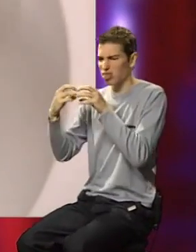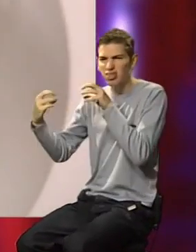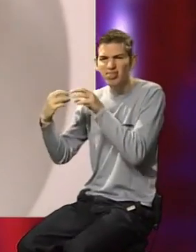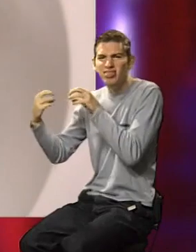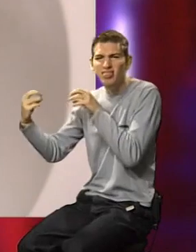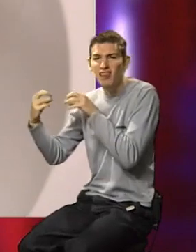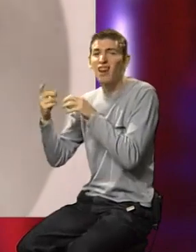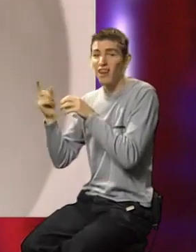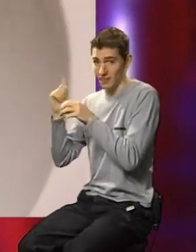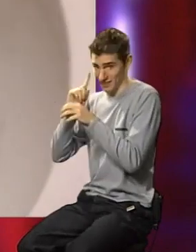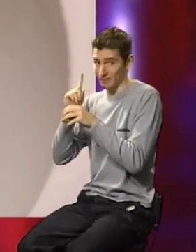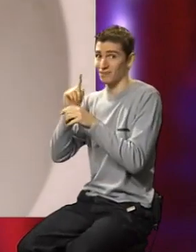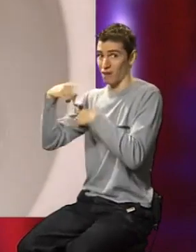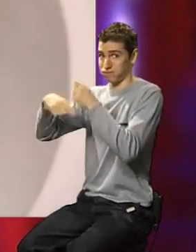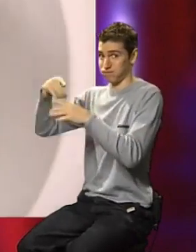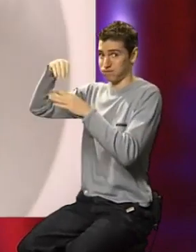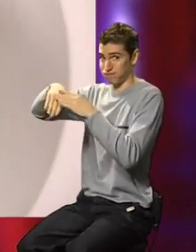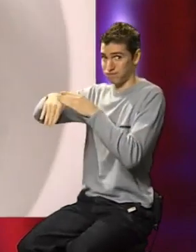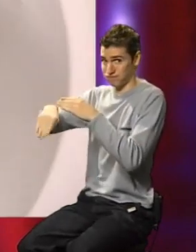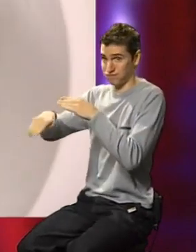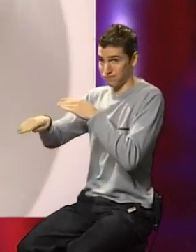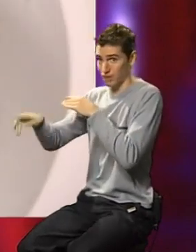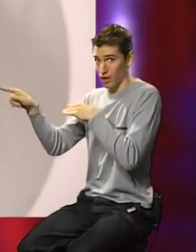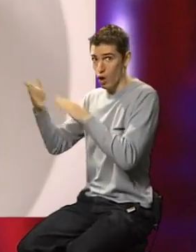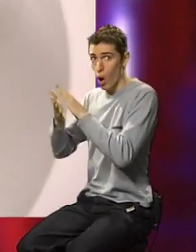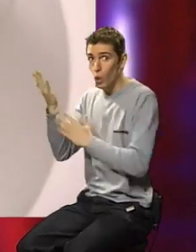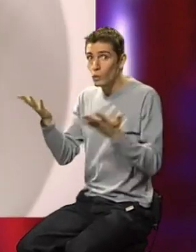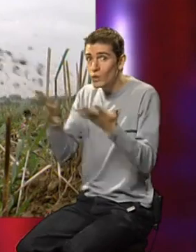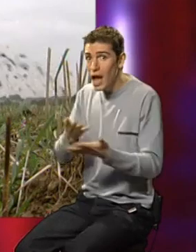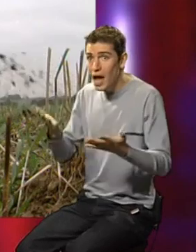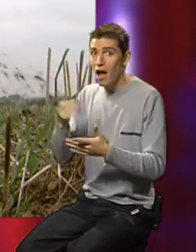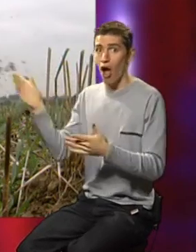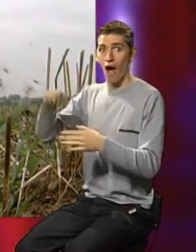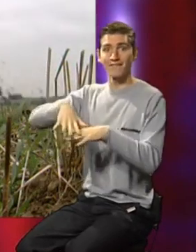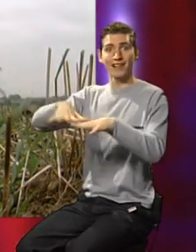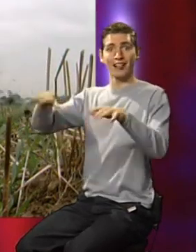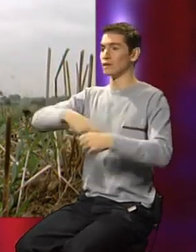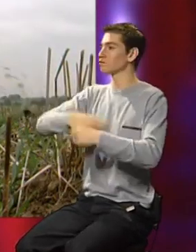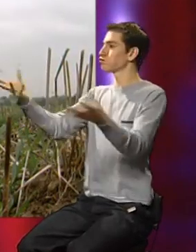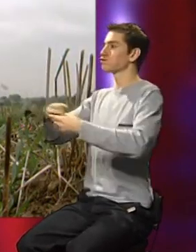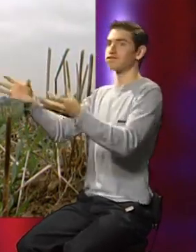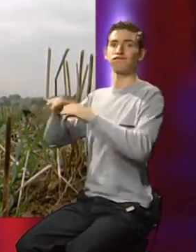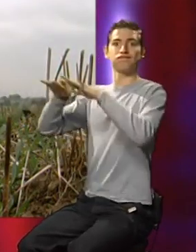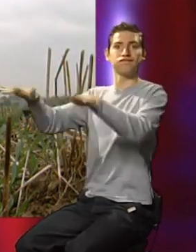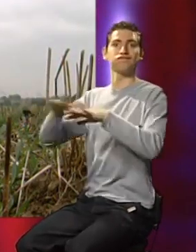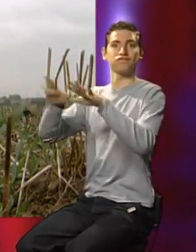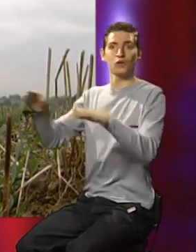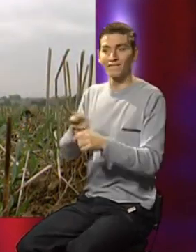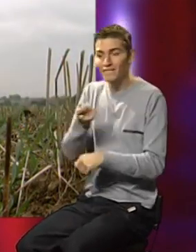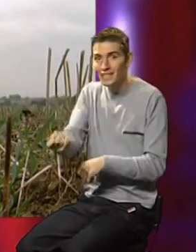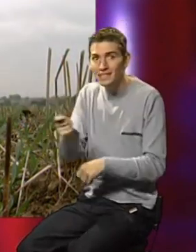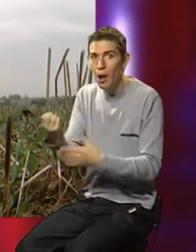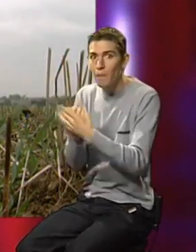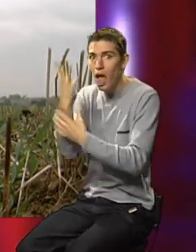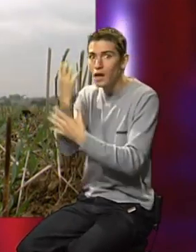Solid bits of waste that we saw tumbling down the drain are spread on fields to feed the plants, and that's